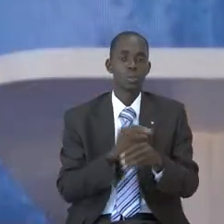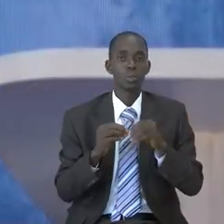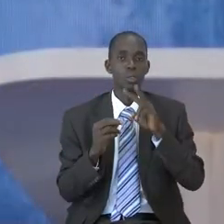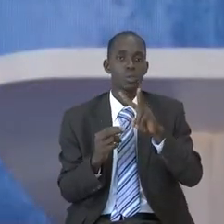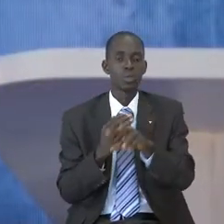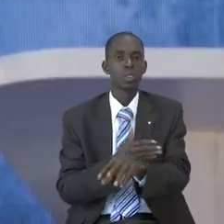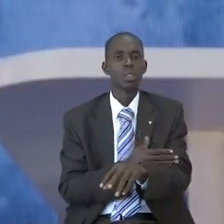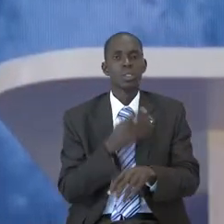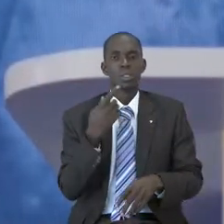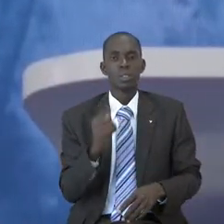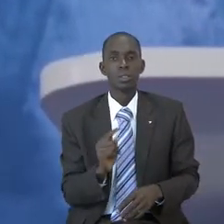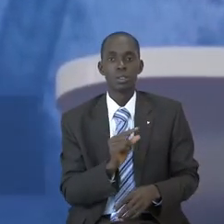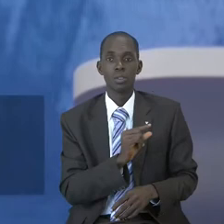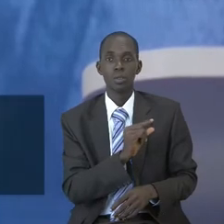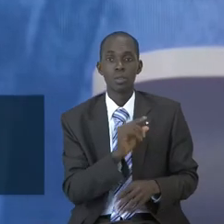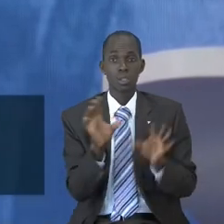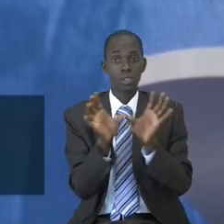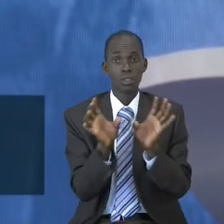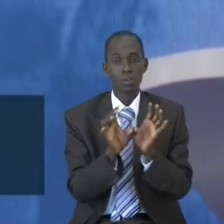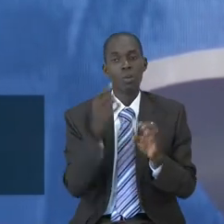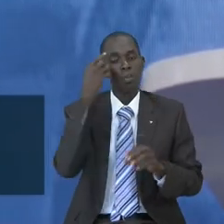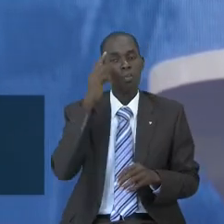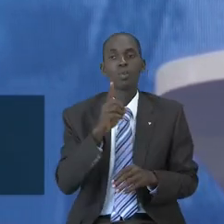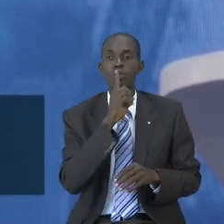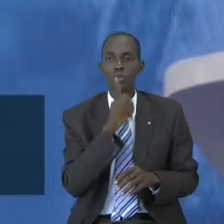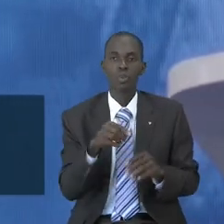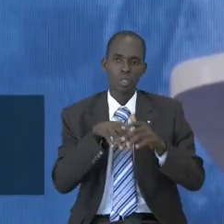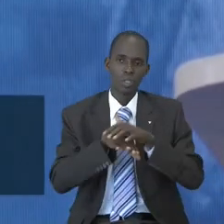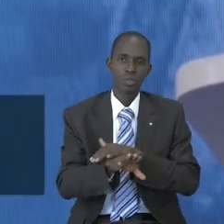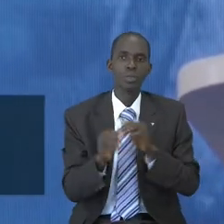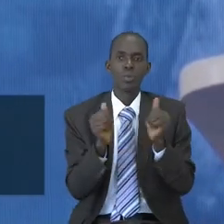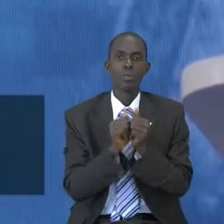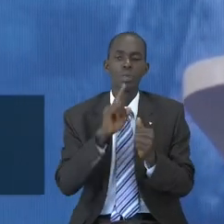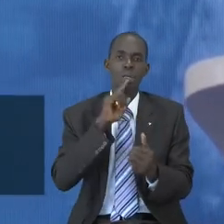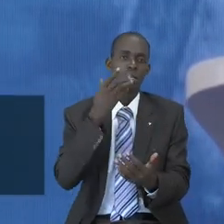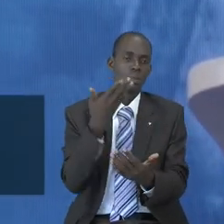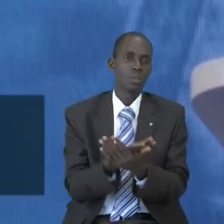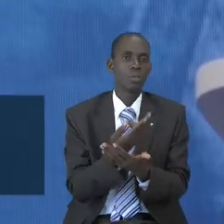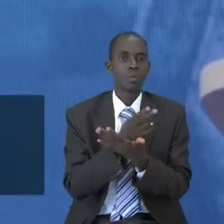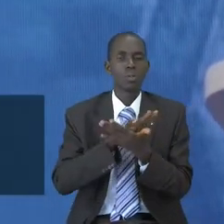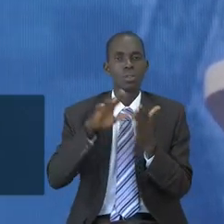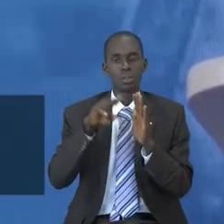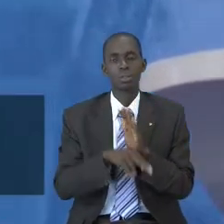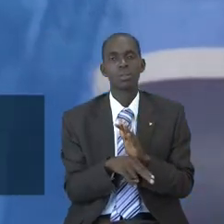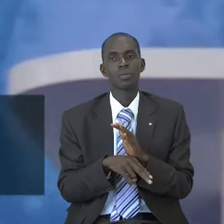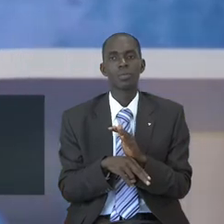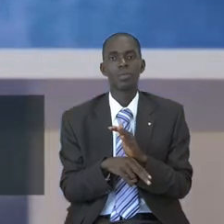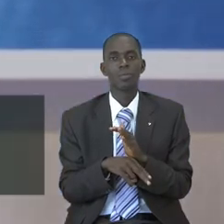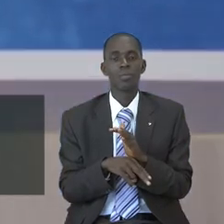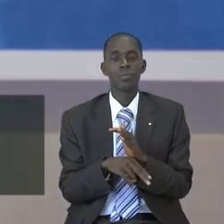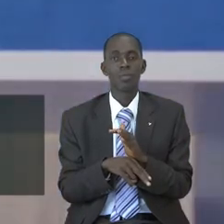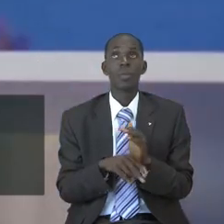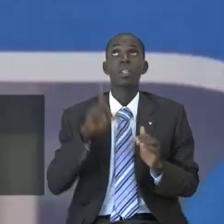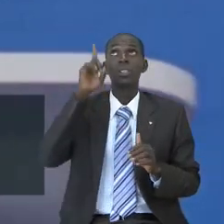the qualification for sure entry with evident godliness. He has asked